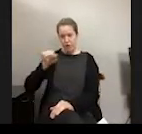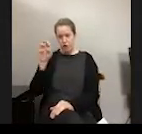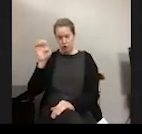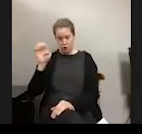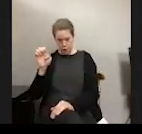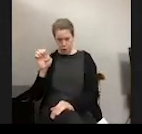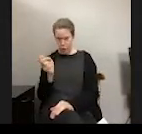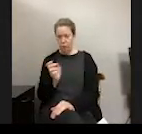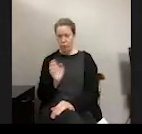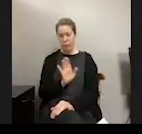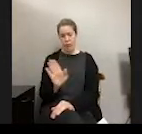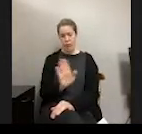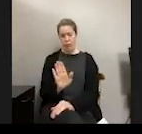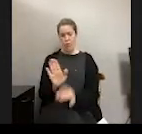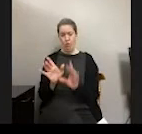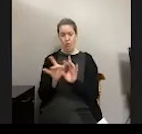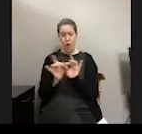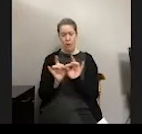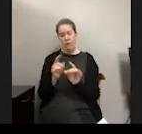about sort of